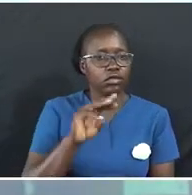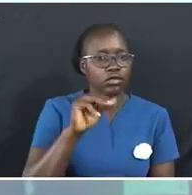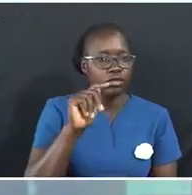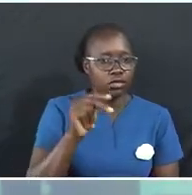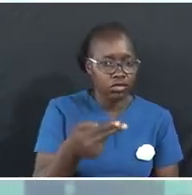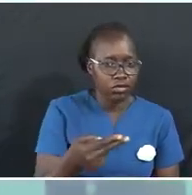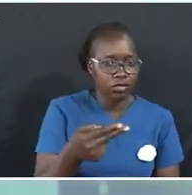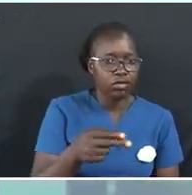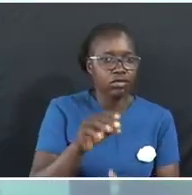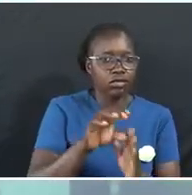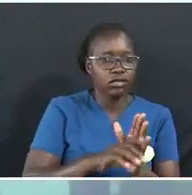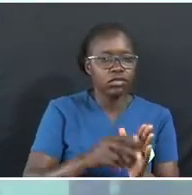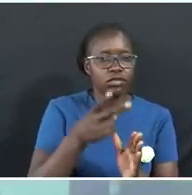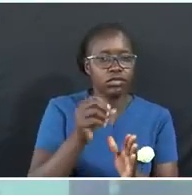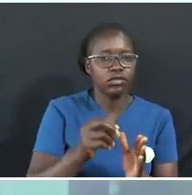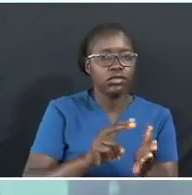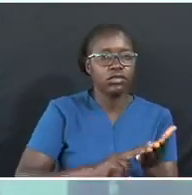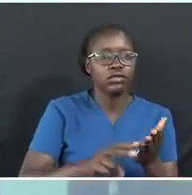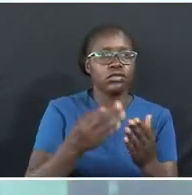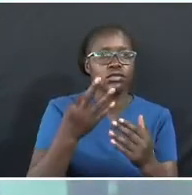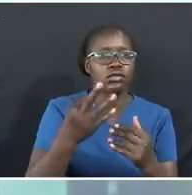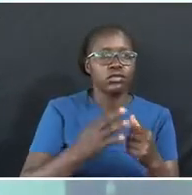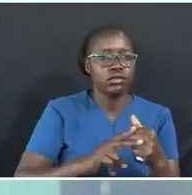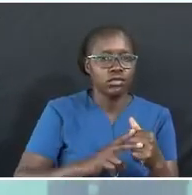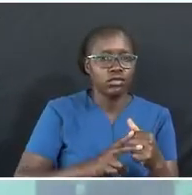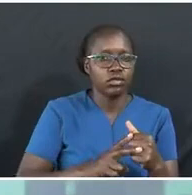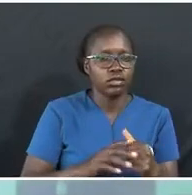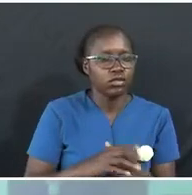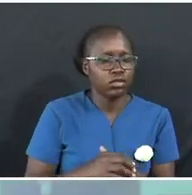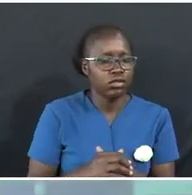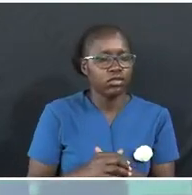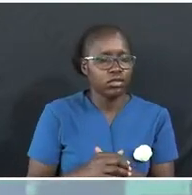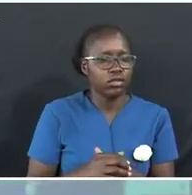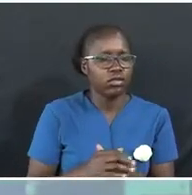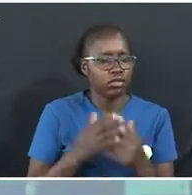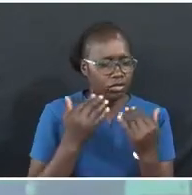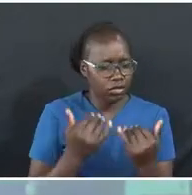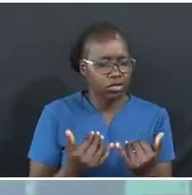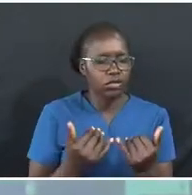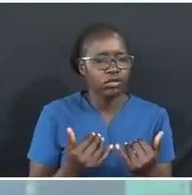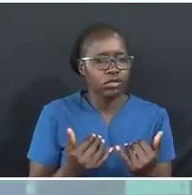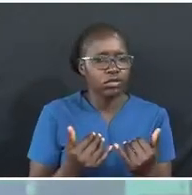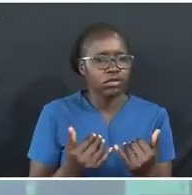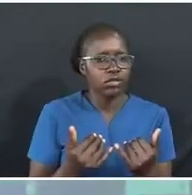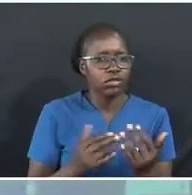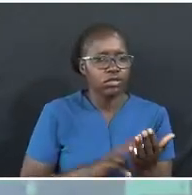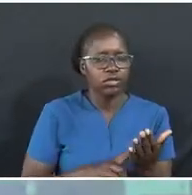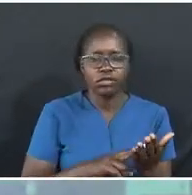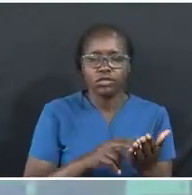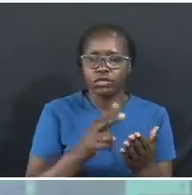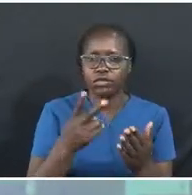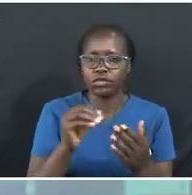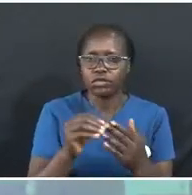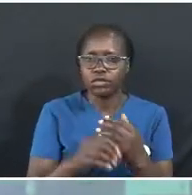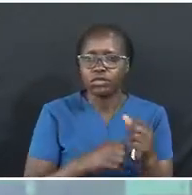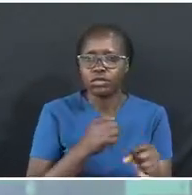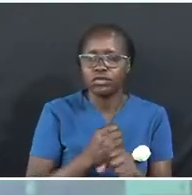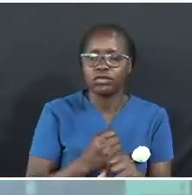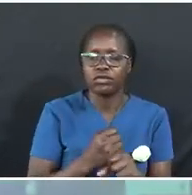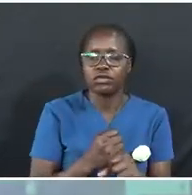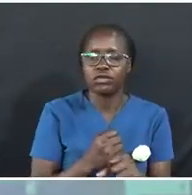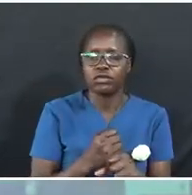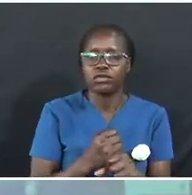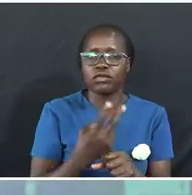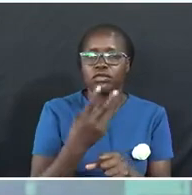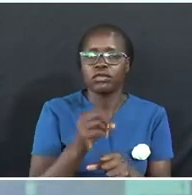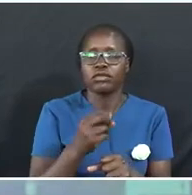chapter 20, verse 6 and 7. Now, and that is our key text for the year